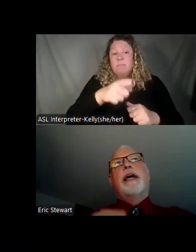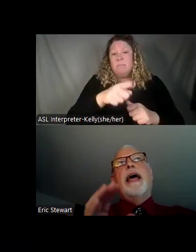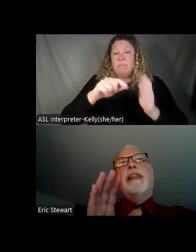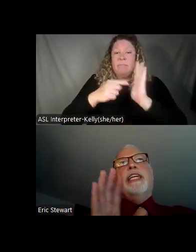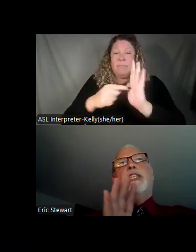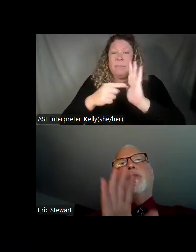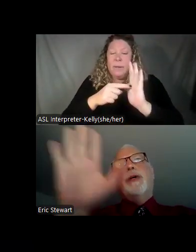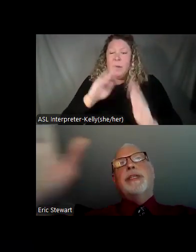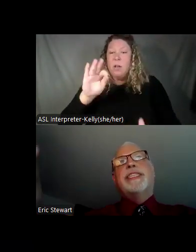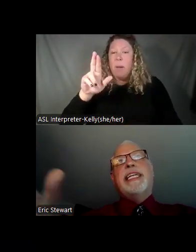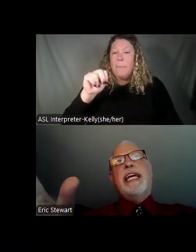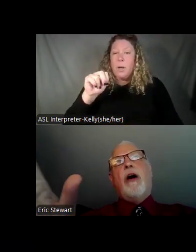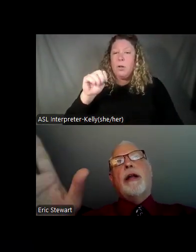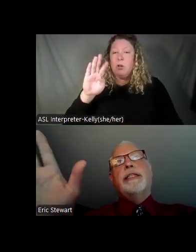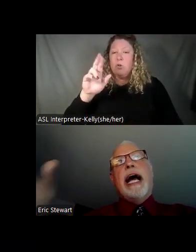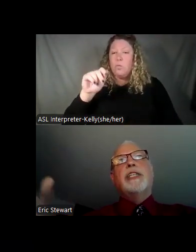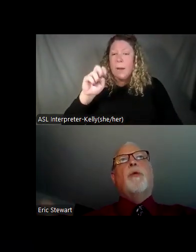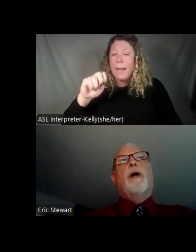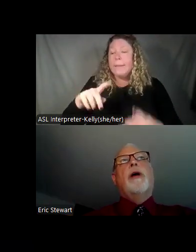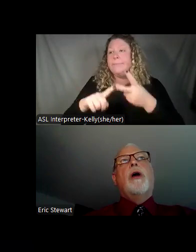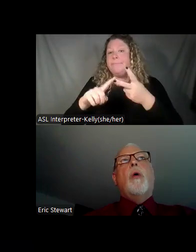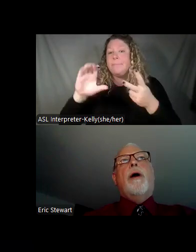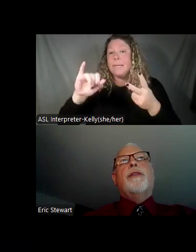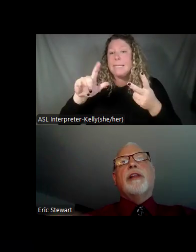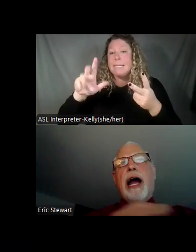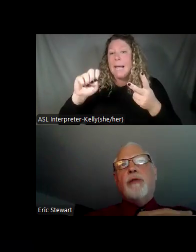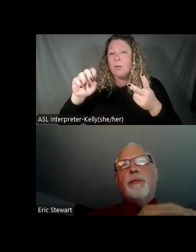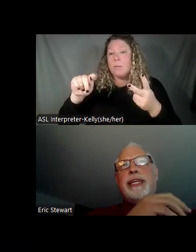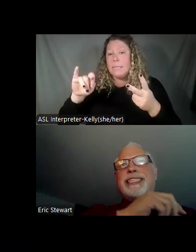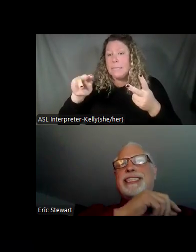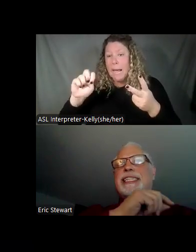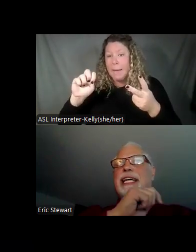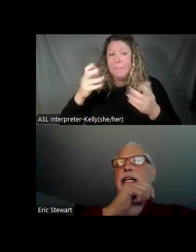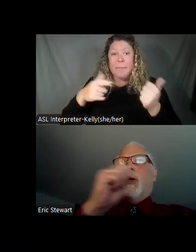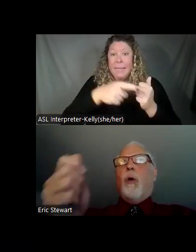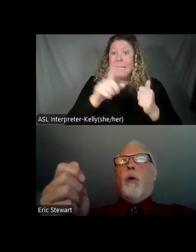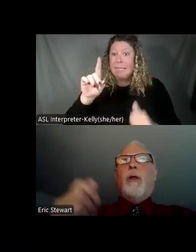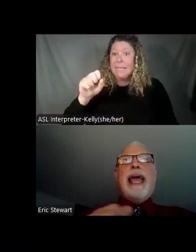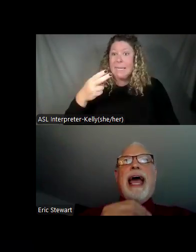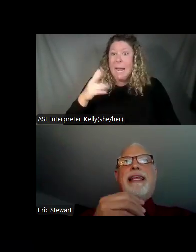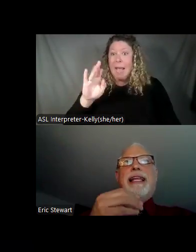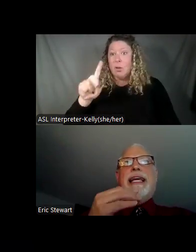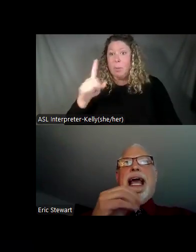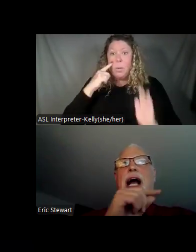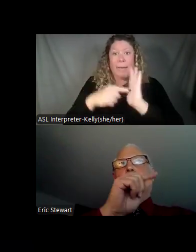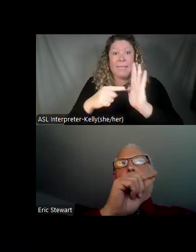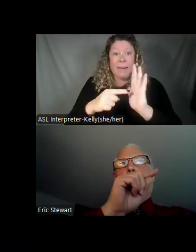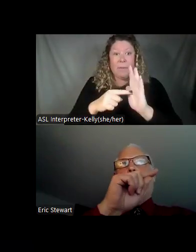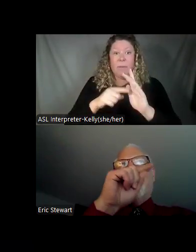times. This is what you would see on a dashboard where the line would be, this is the goal, and then